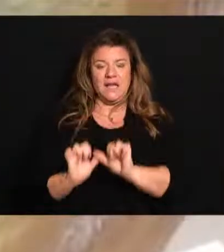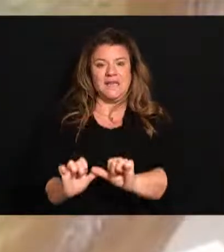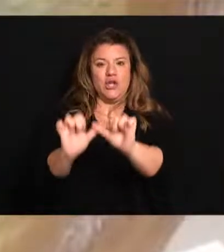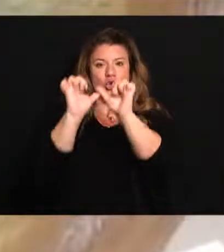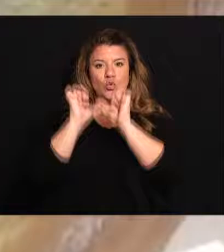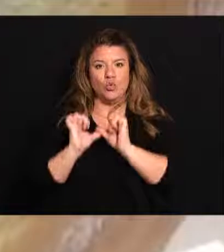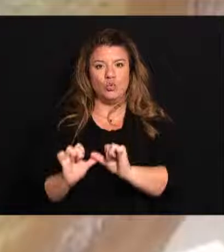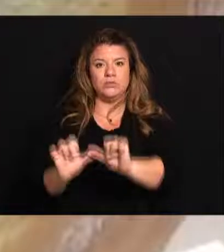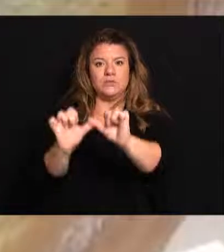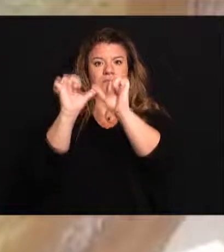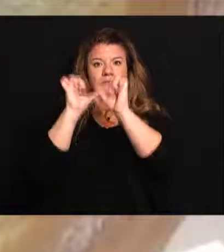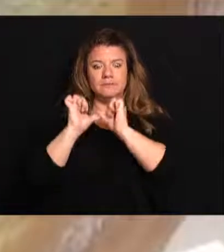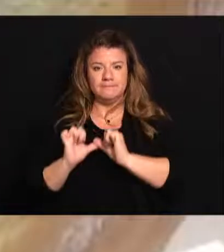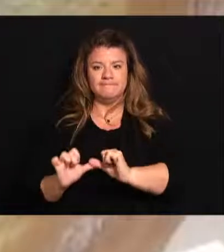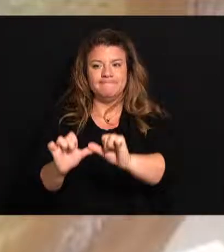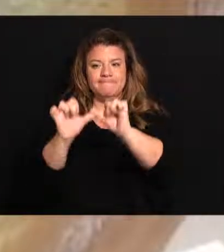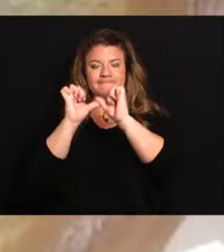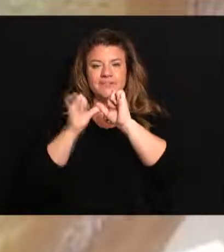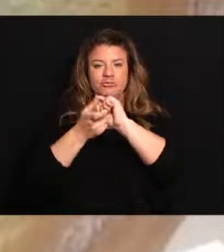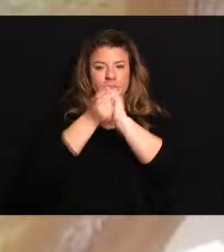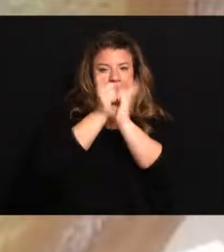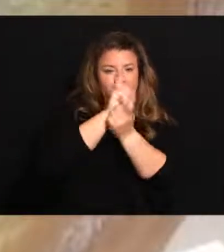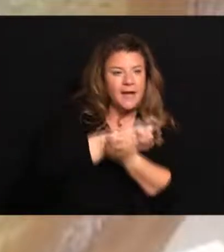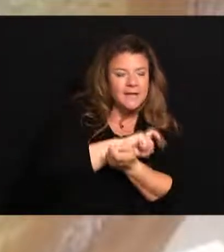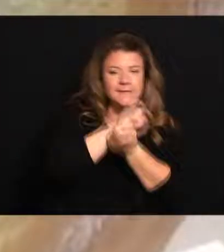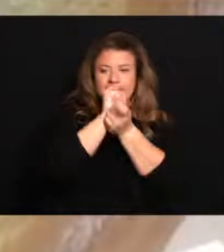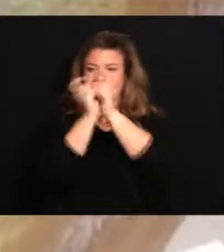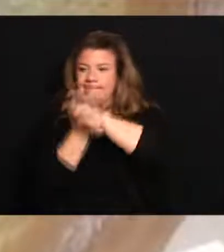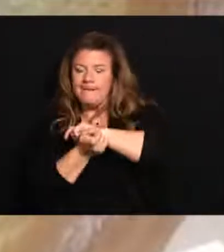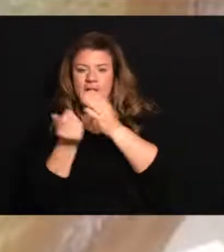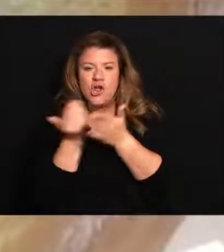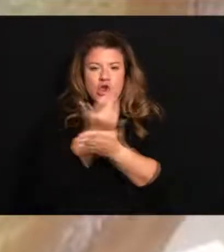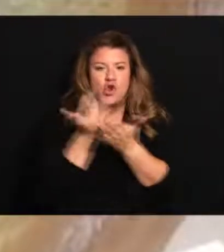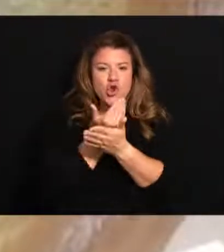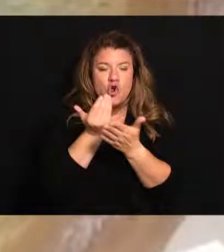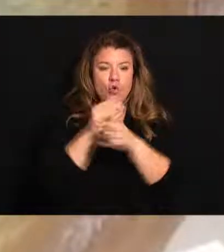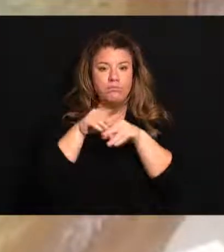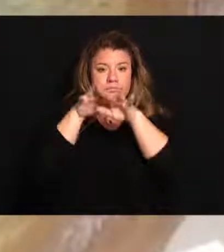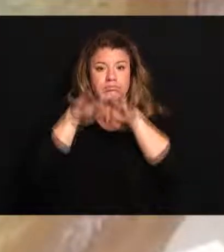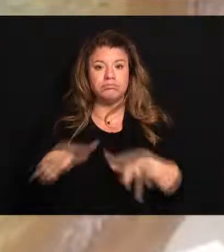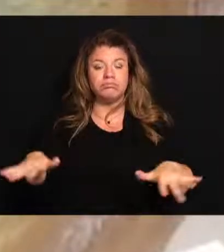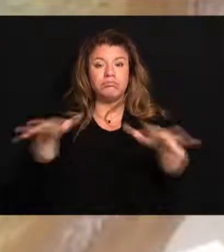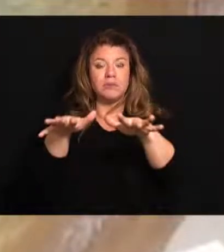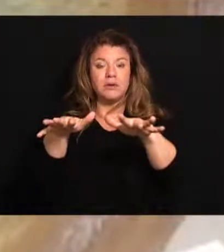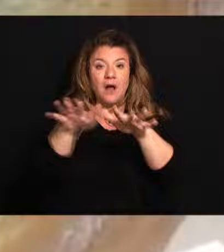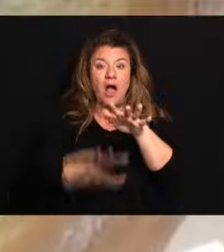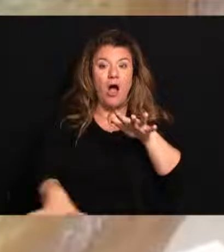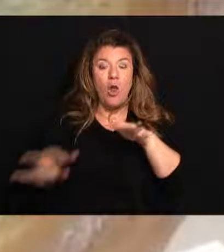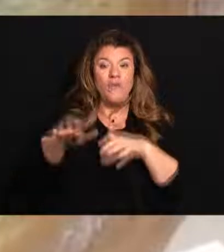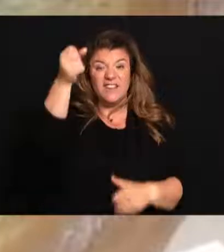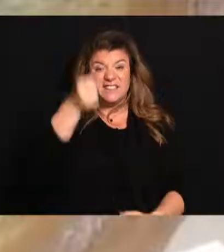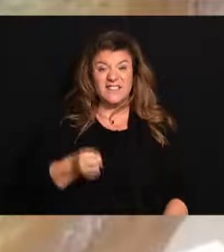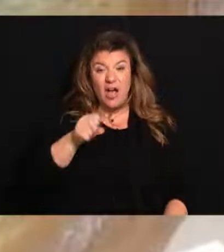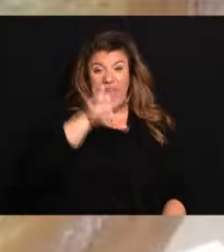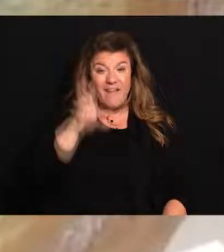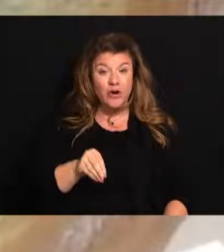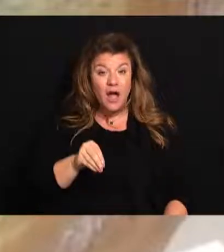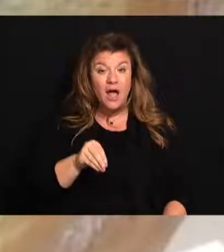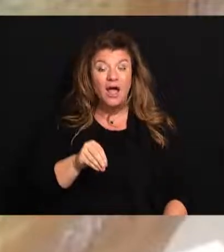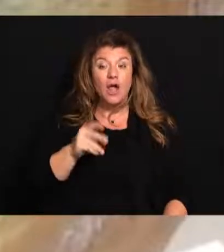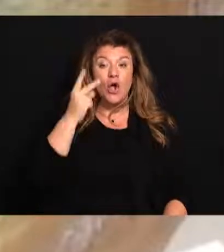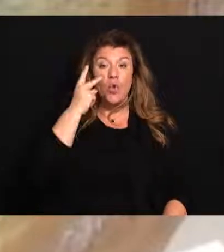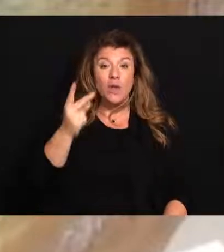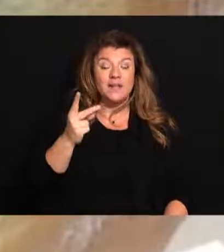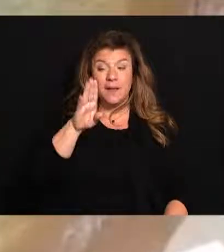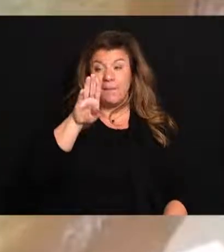to mutate, and new variants are forming. In South Africa, we see the BA4